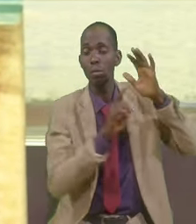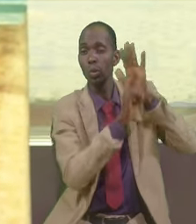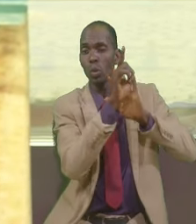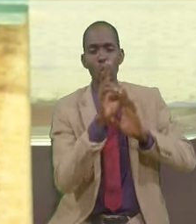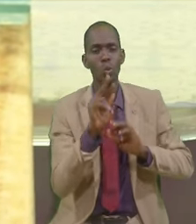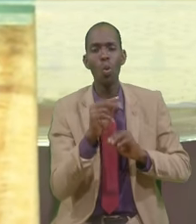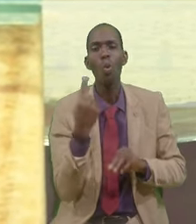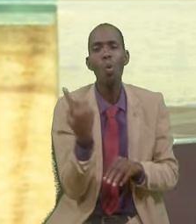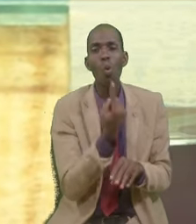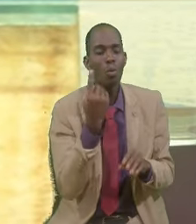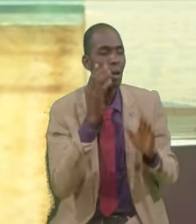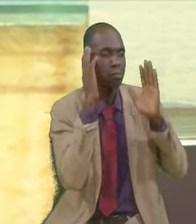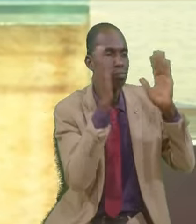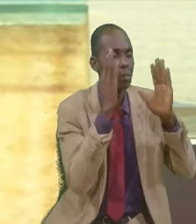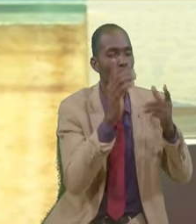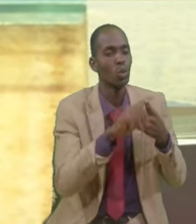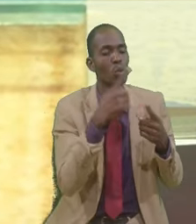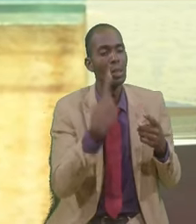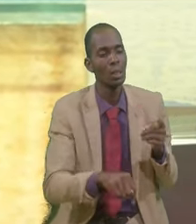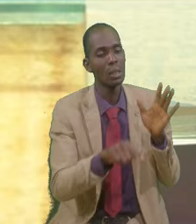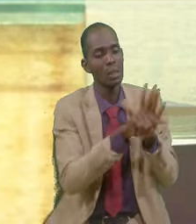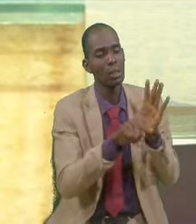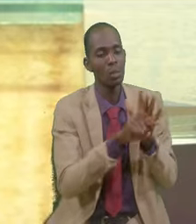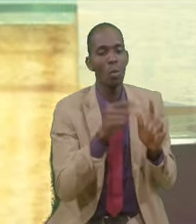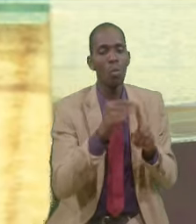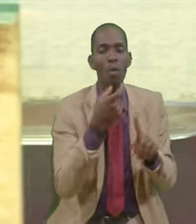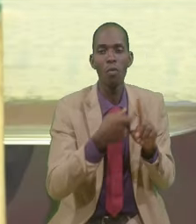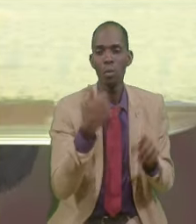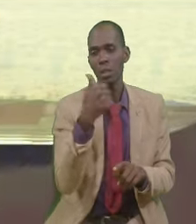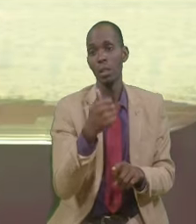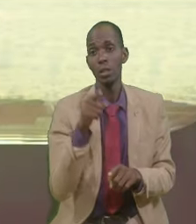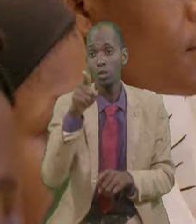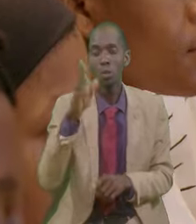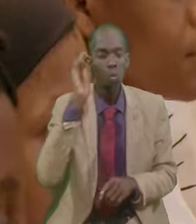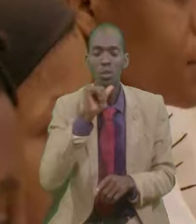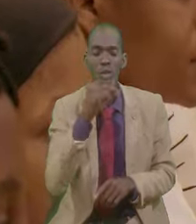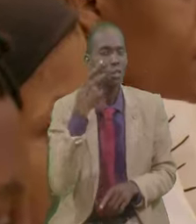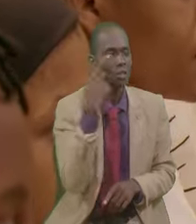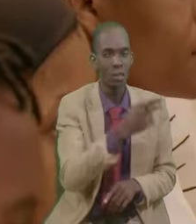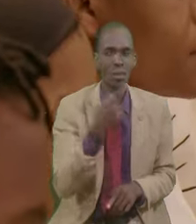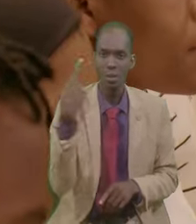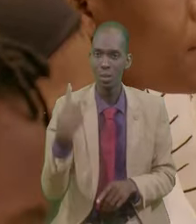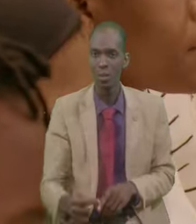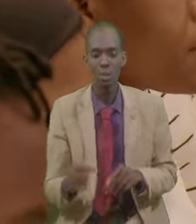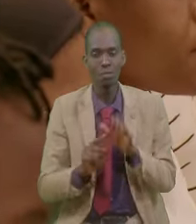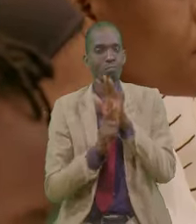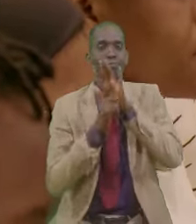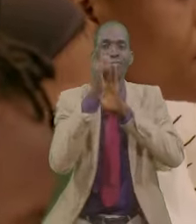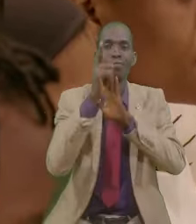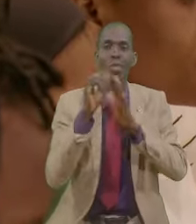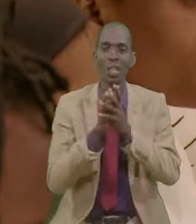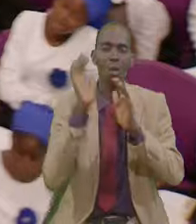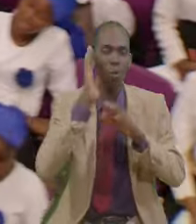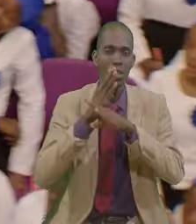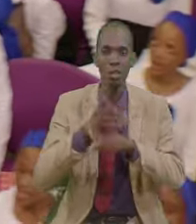a report. And they said, giants are there. Giants are there. You will not even see them. I said, you will not